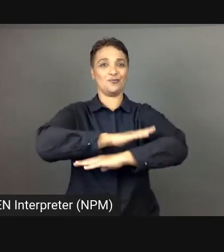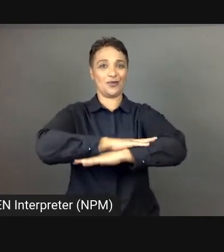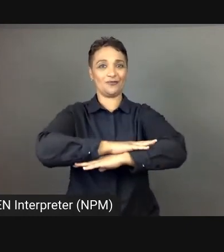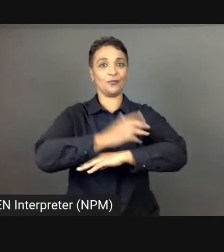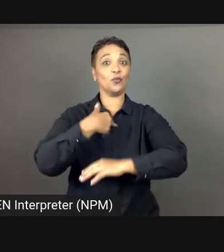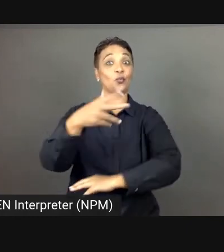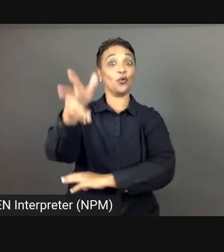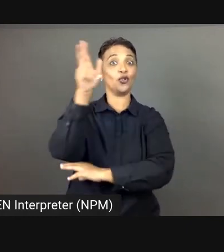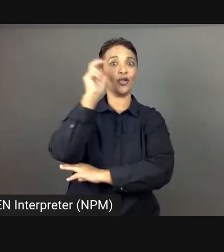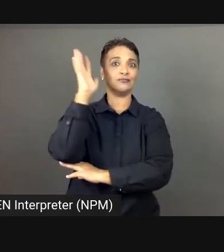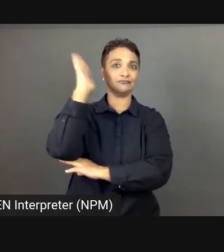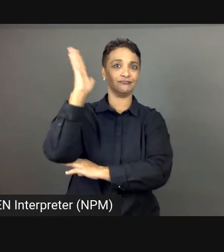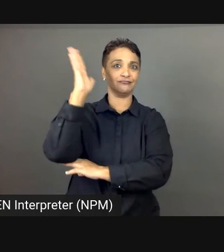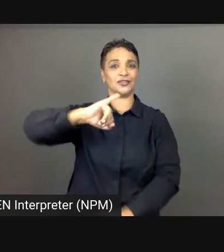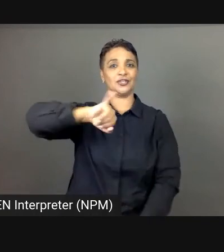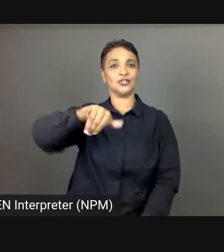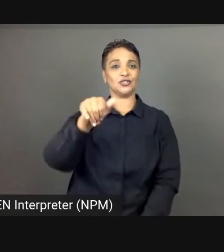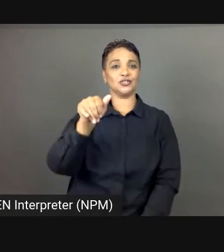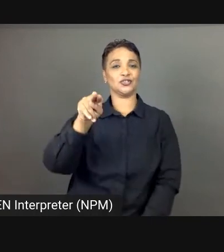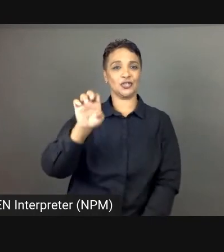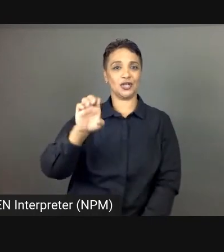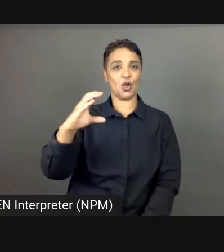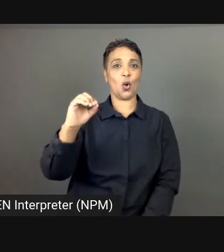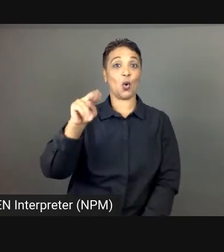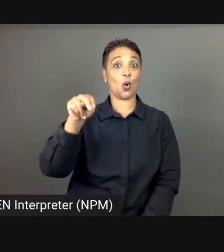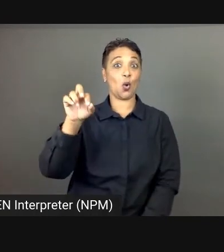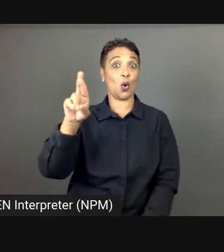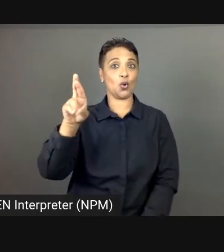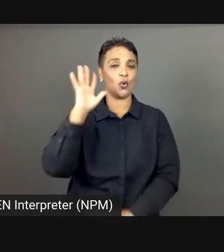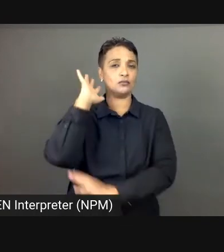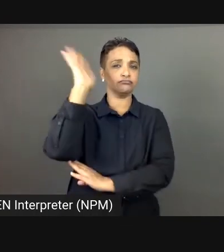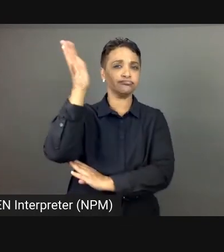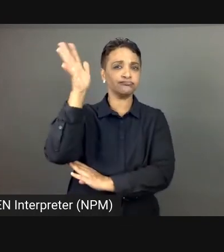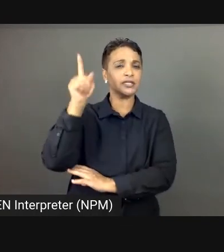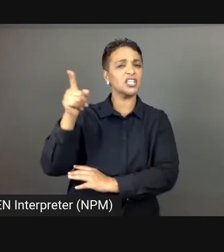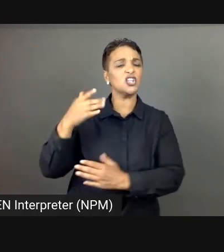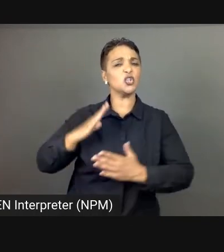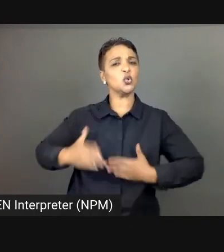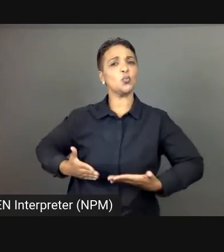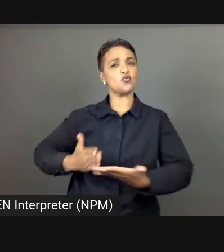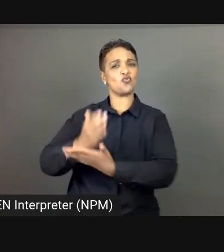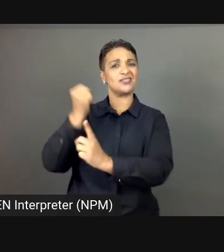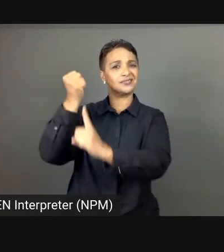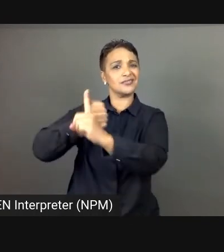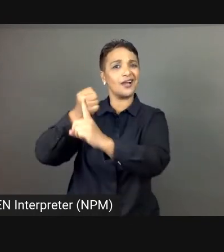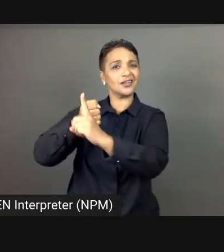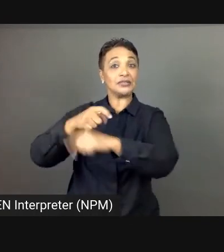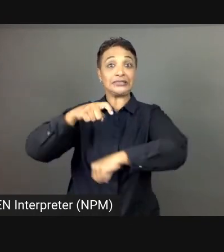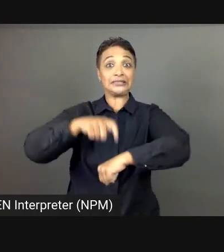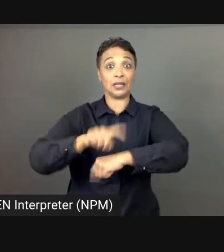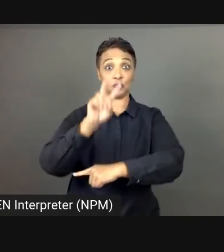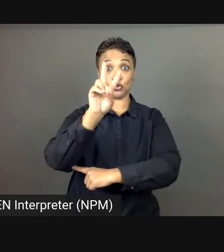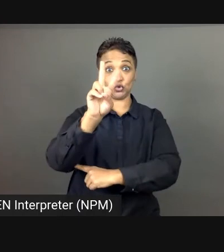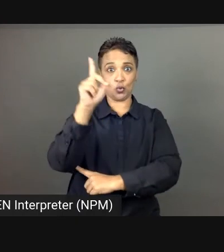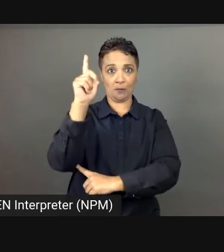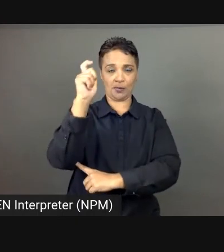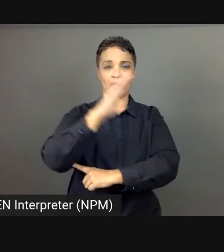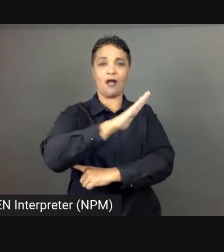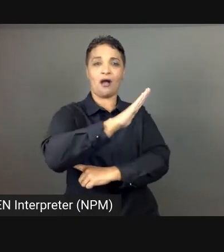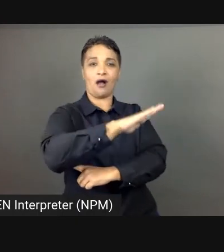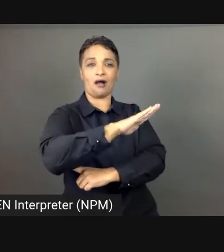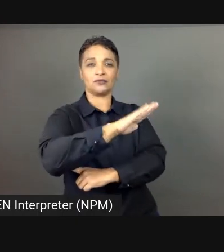speaker, Jane Connor, UN Victims' Rights Advocate at 2 o'clock. This is 2 o'clock European